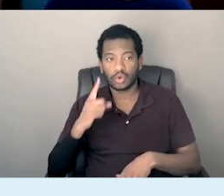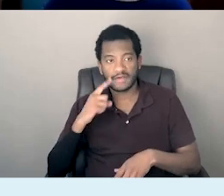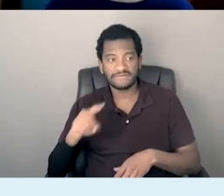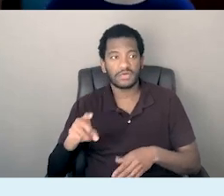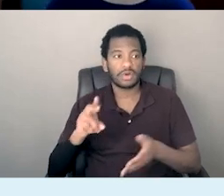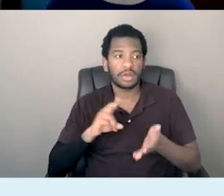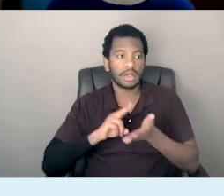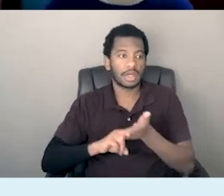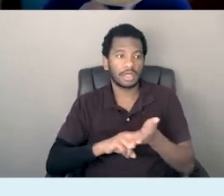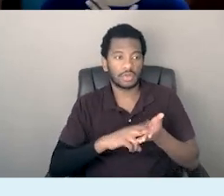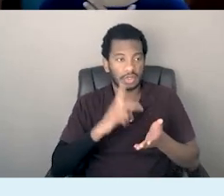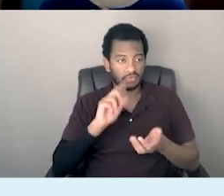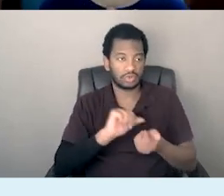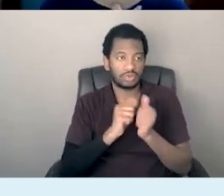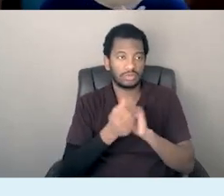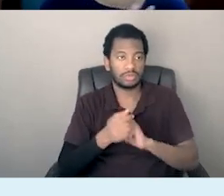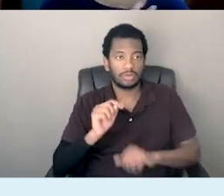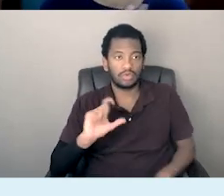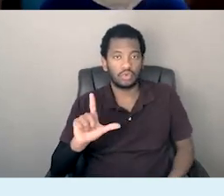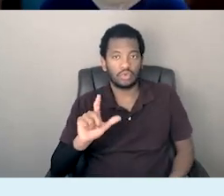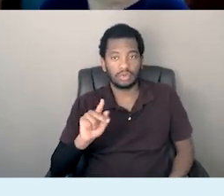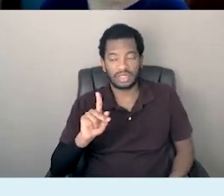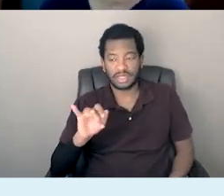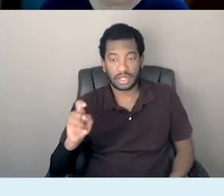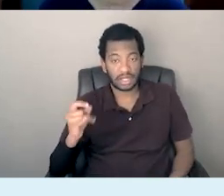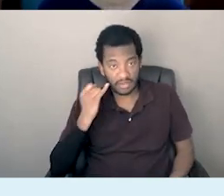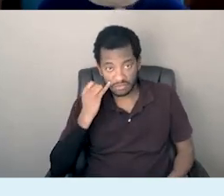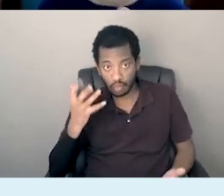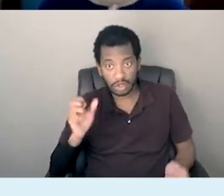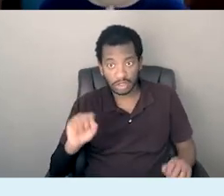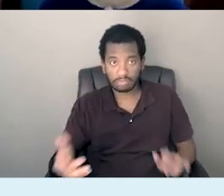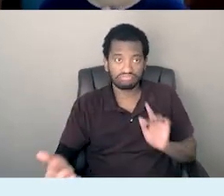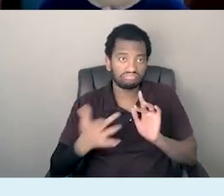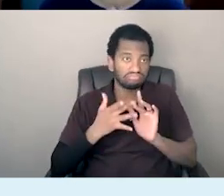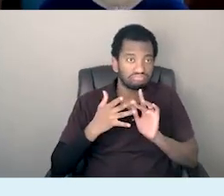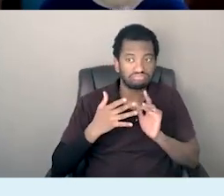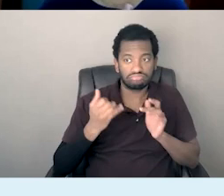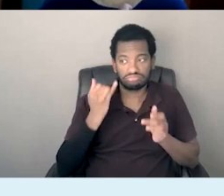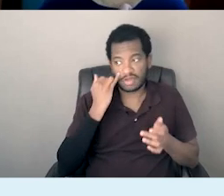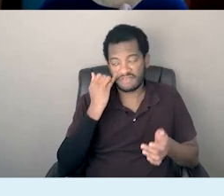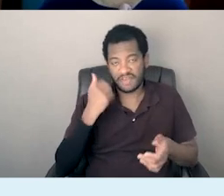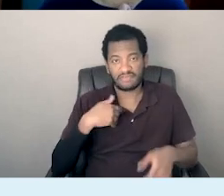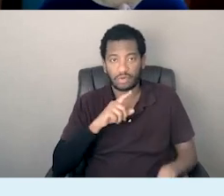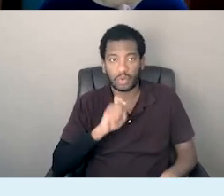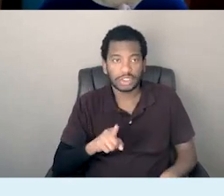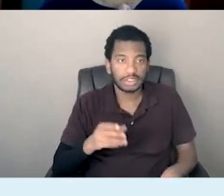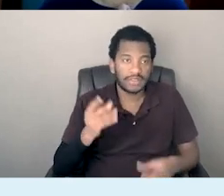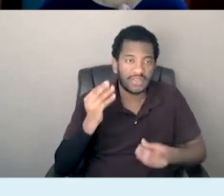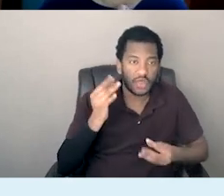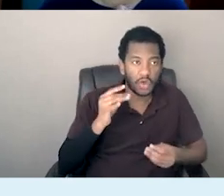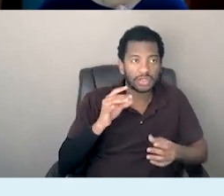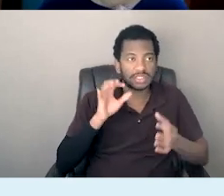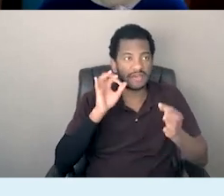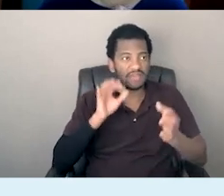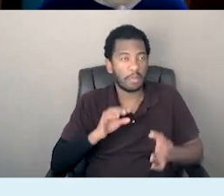Again, my name is Lotus. Feel free to reach out if you have any questions, any thoughts. Any feedback around